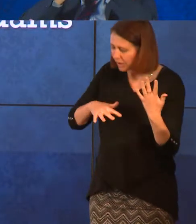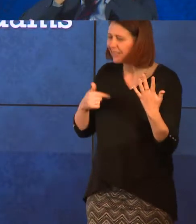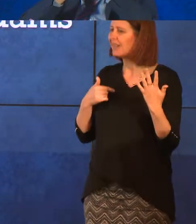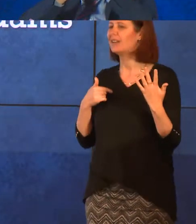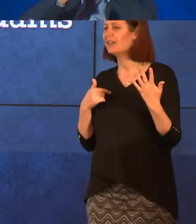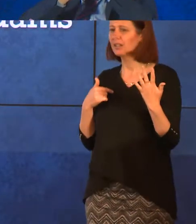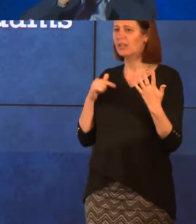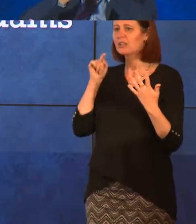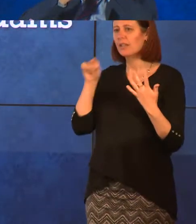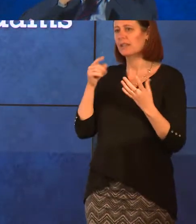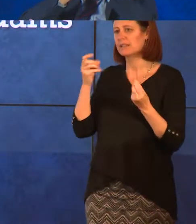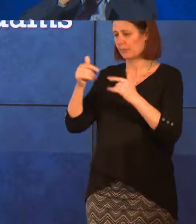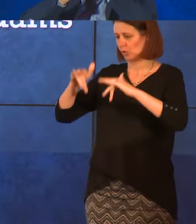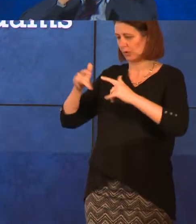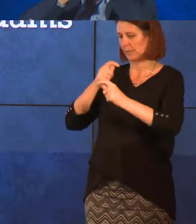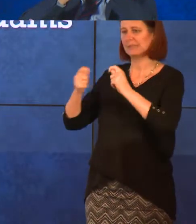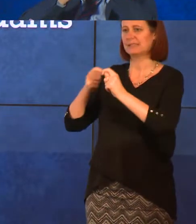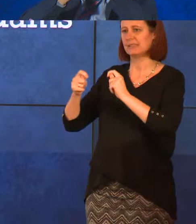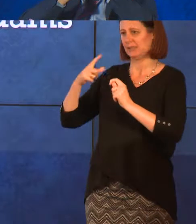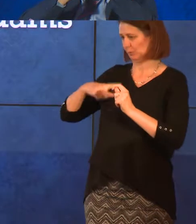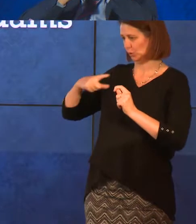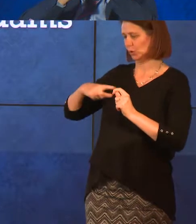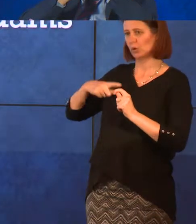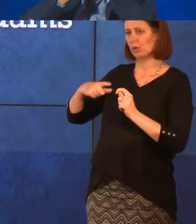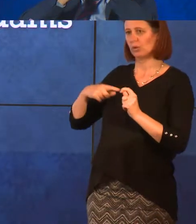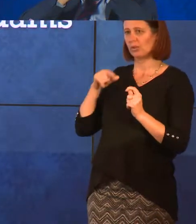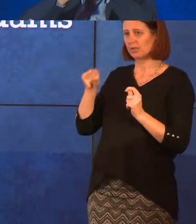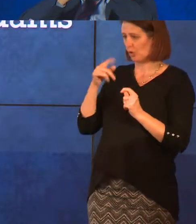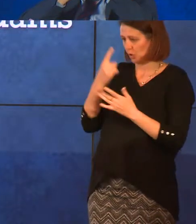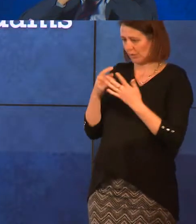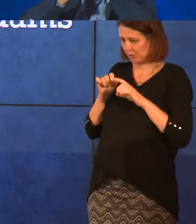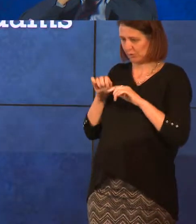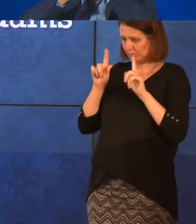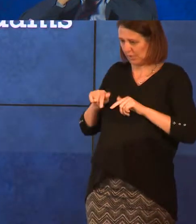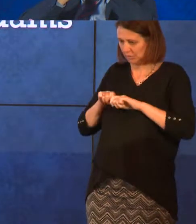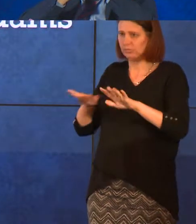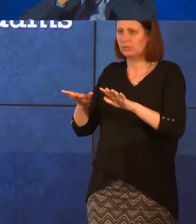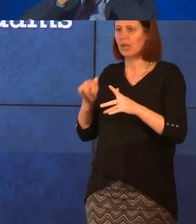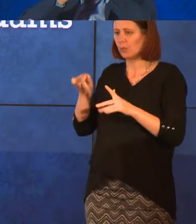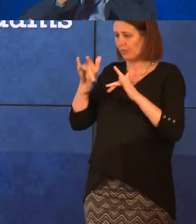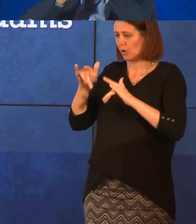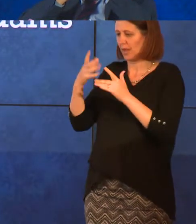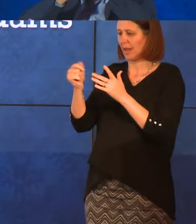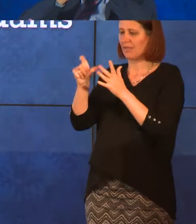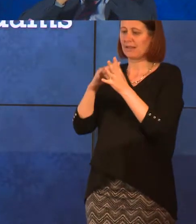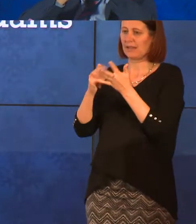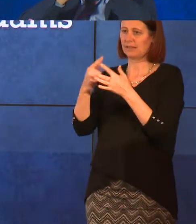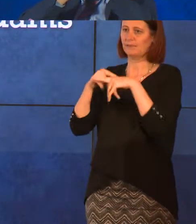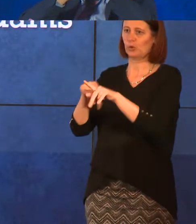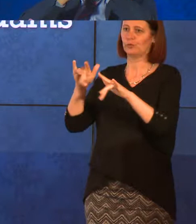So that's something that has yet to be tested because it's sort of only just been rolled out and we haven't had those cases go there